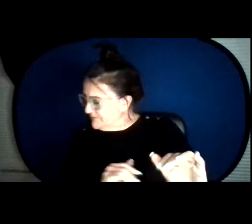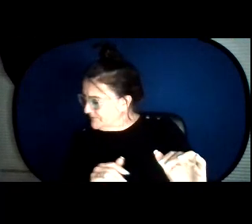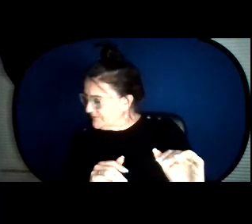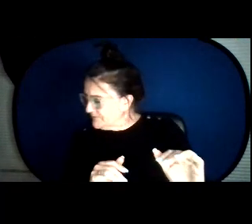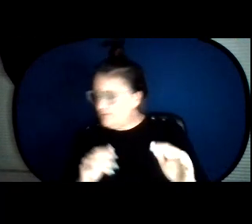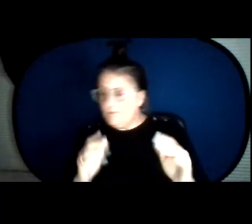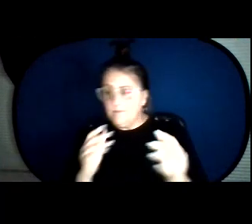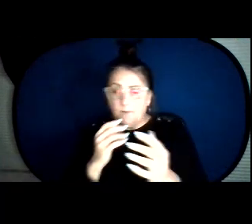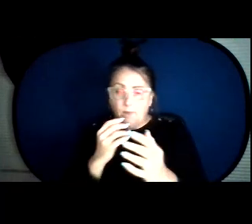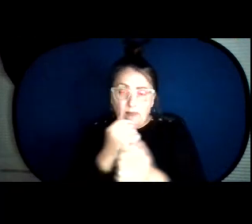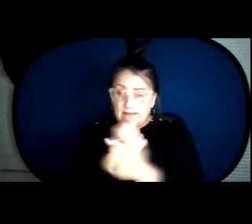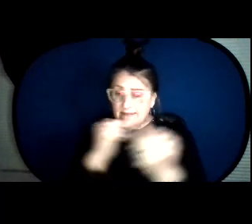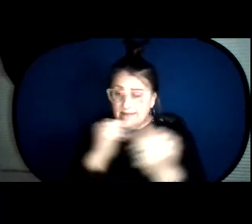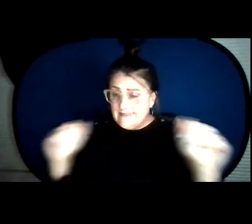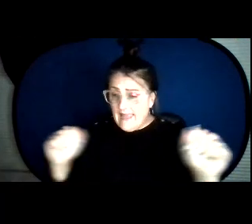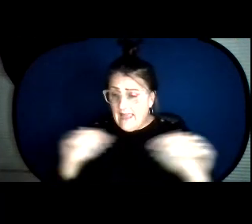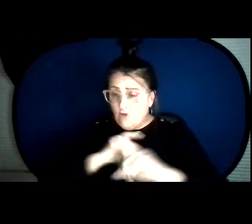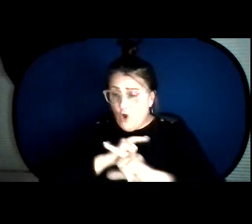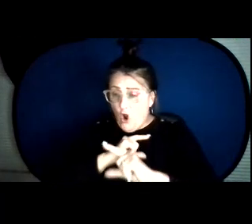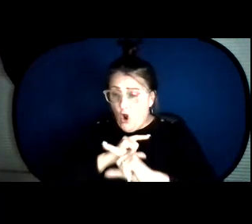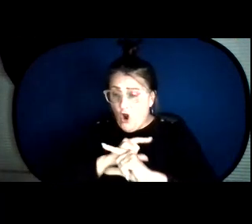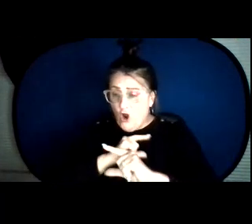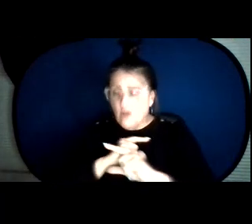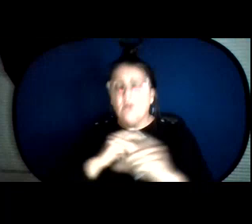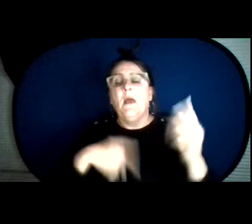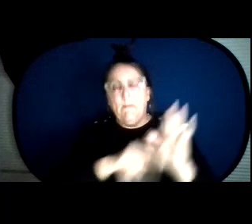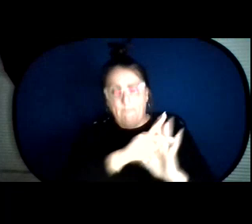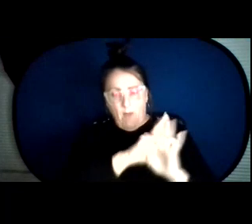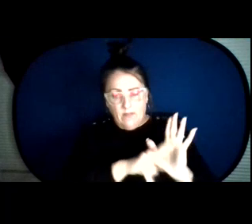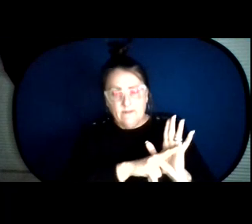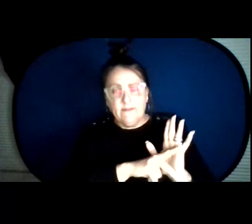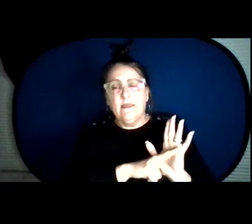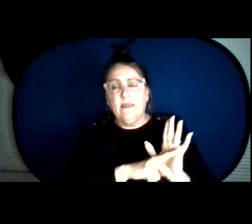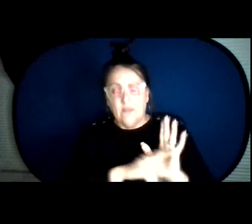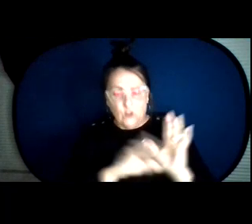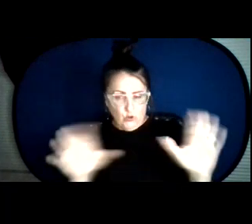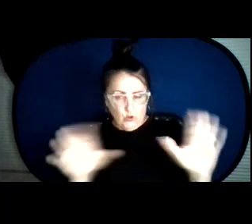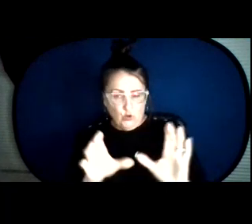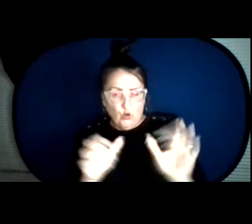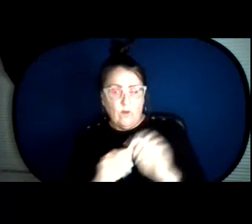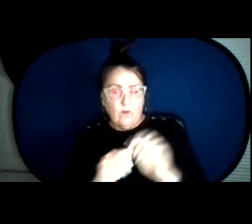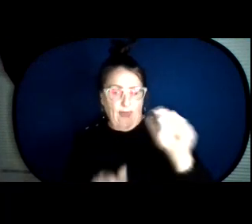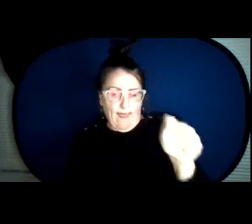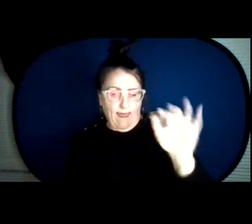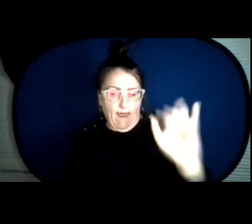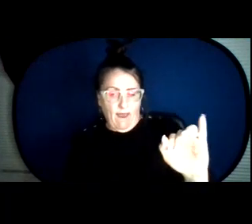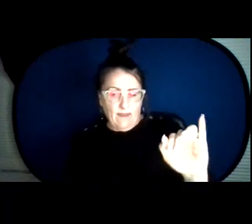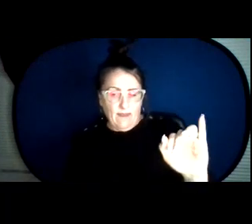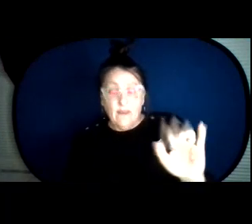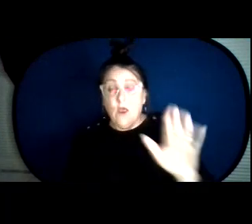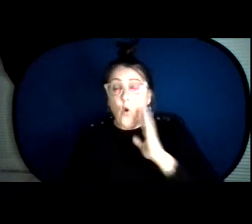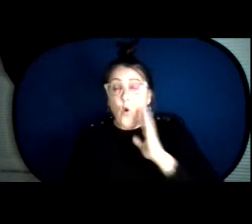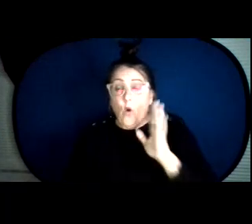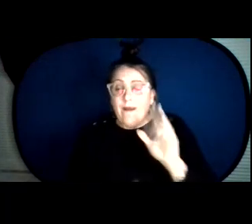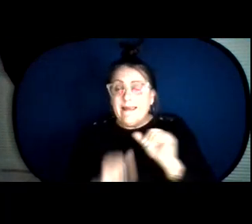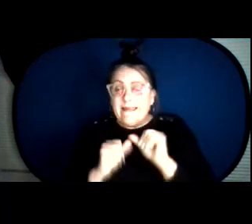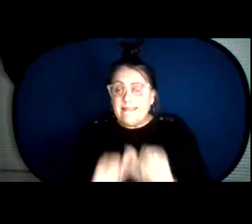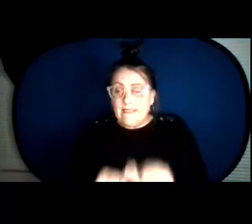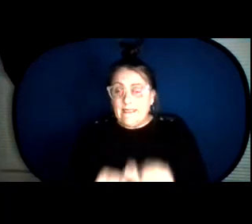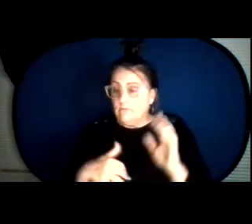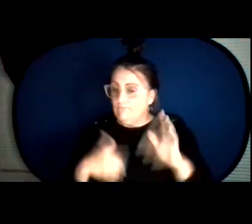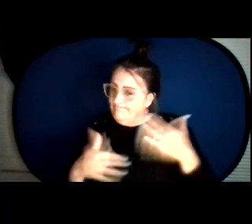we've got policy that talks about what we can do with AI. We're just going to continue to build the momentum that we